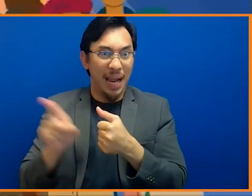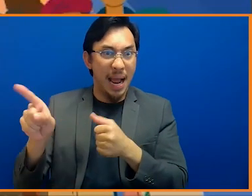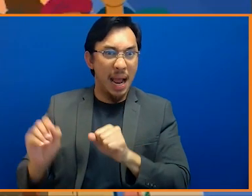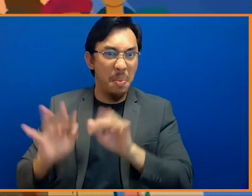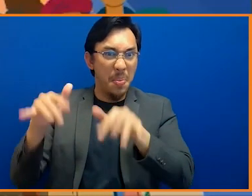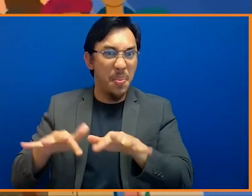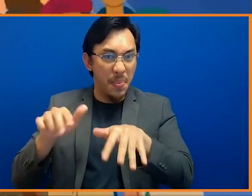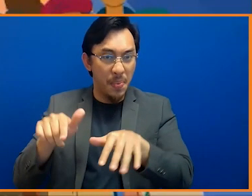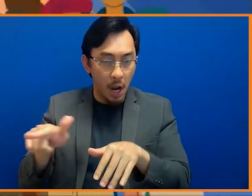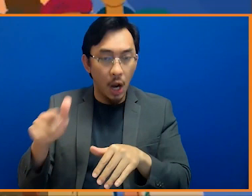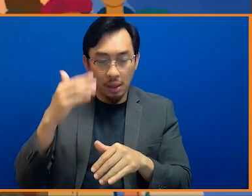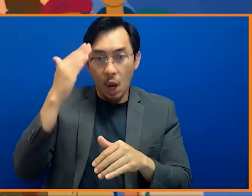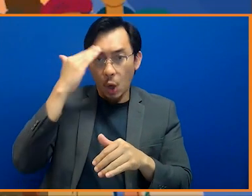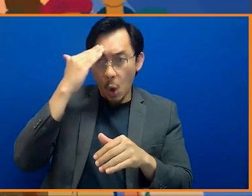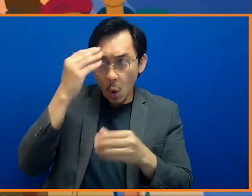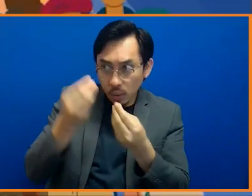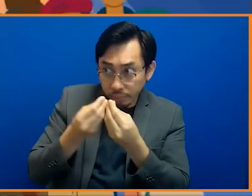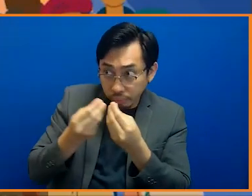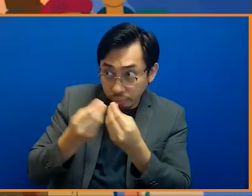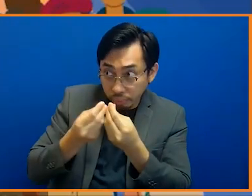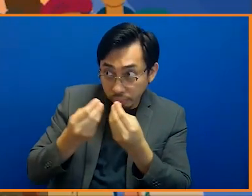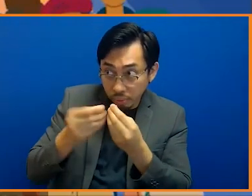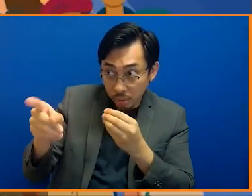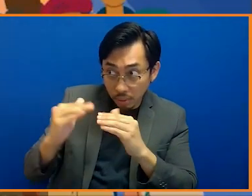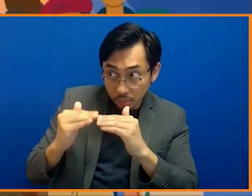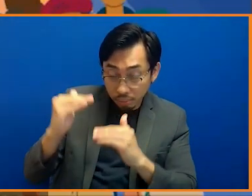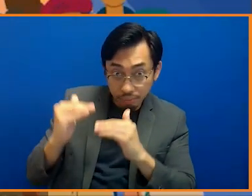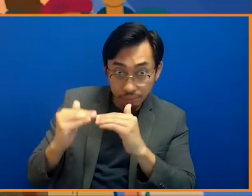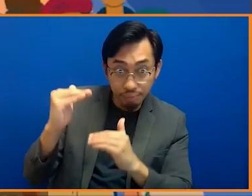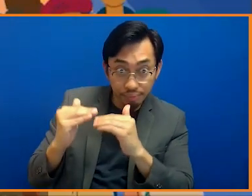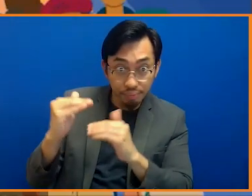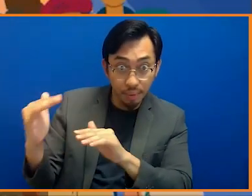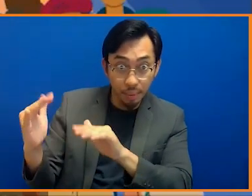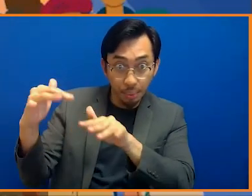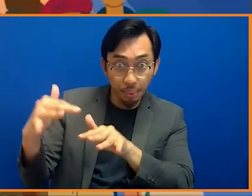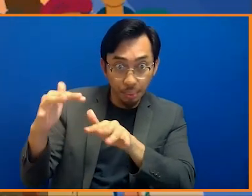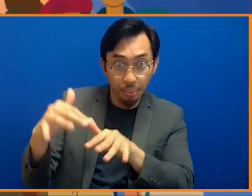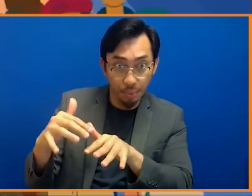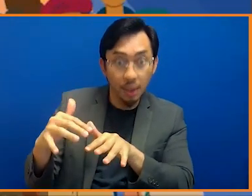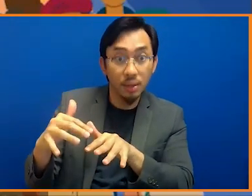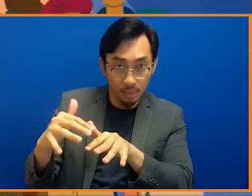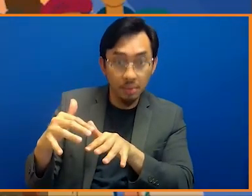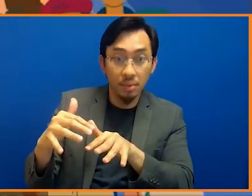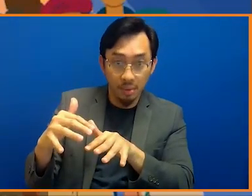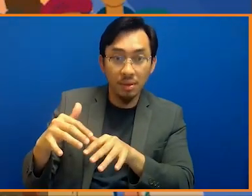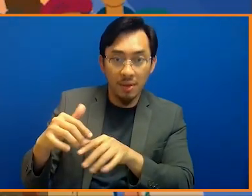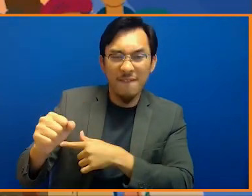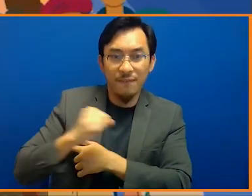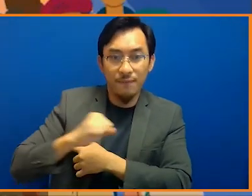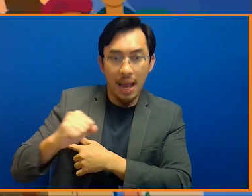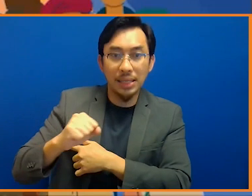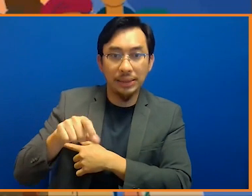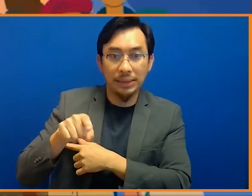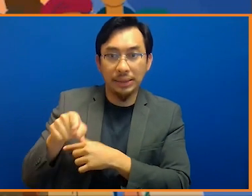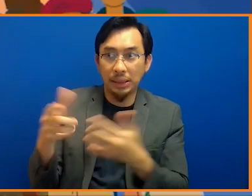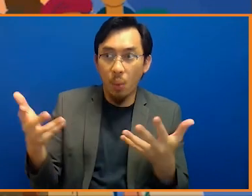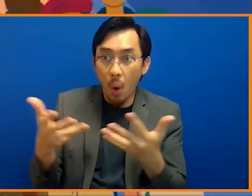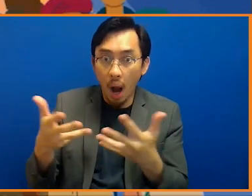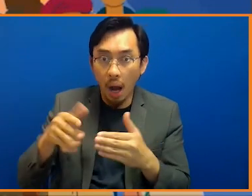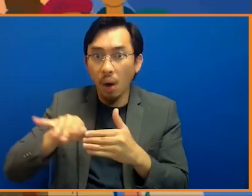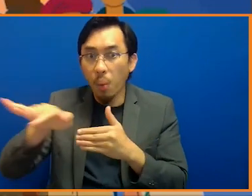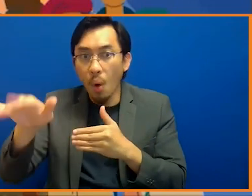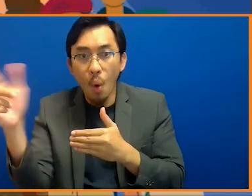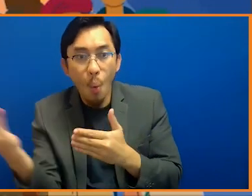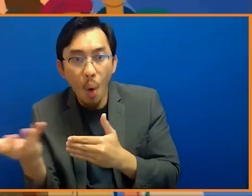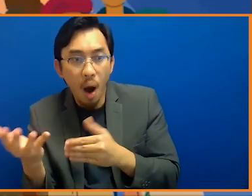will detect if any anomaly of the sea surface occurred once a major earthquake happened